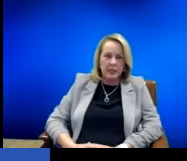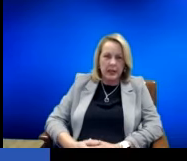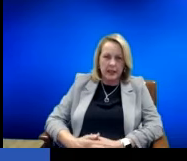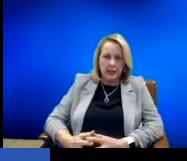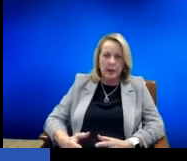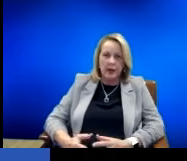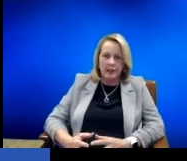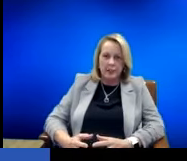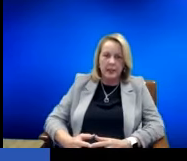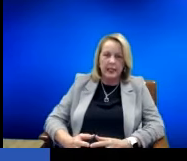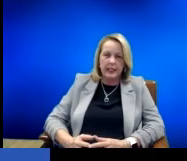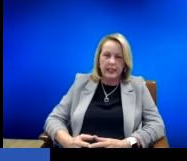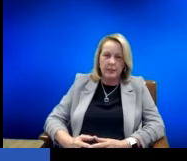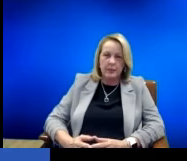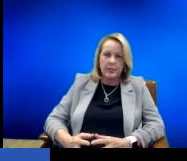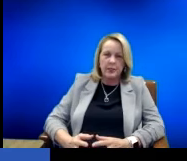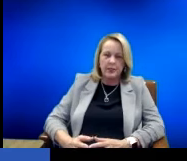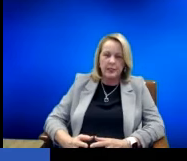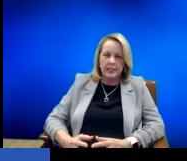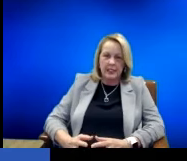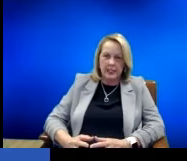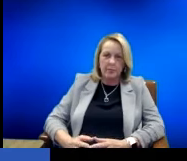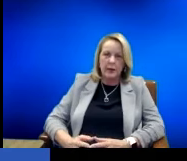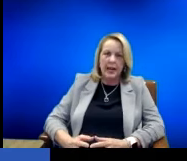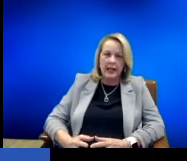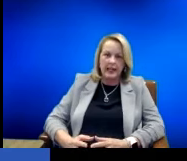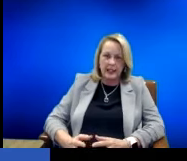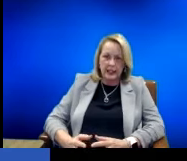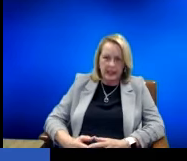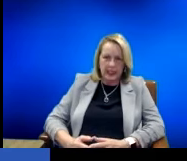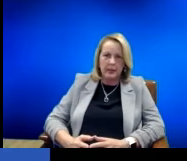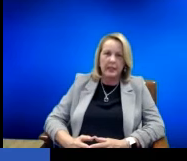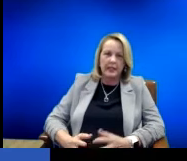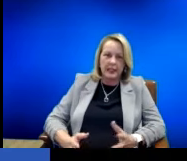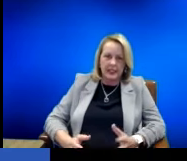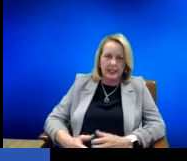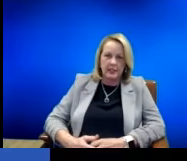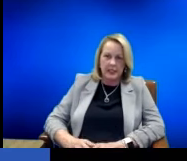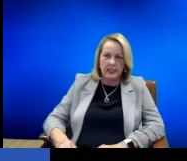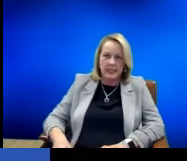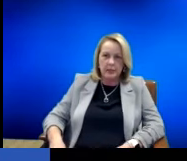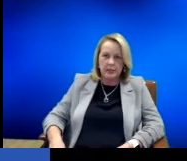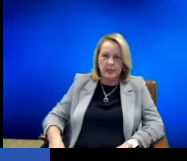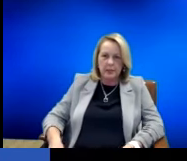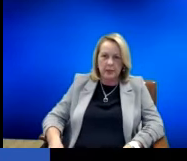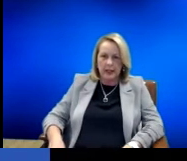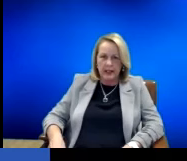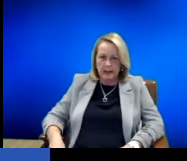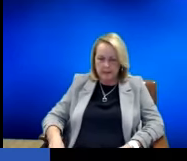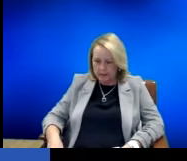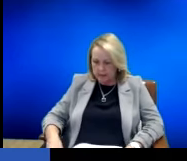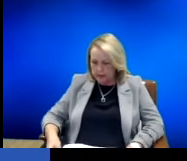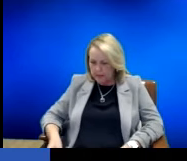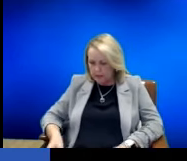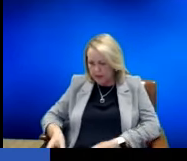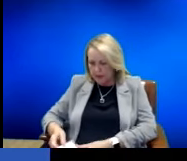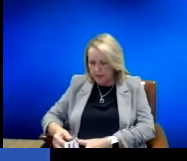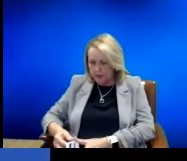limit no matter who all is making contributions. It's a combined limit unless those exceptions apply.